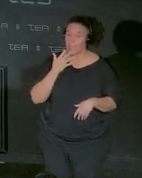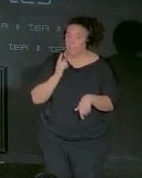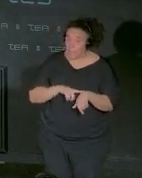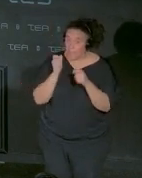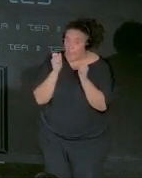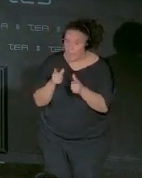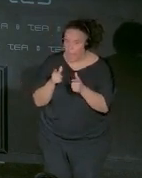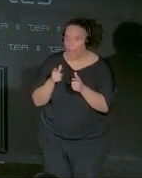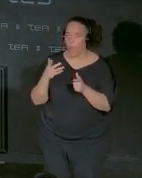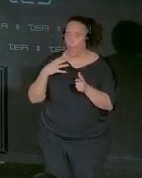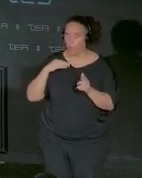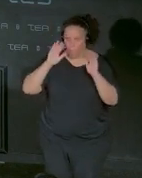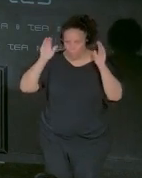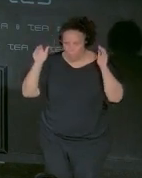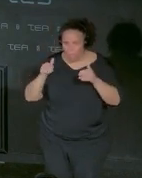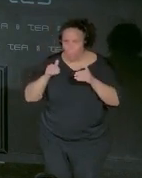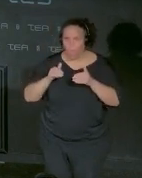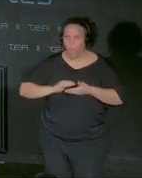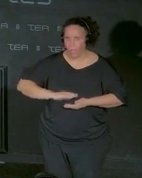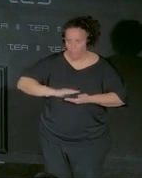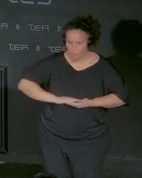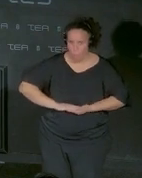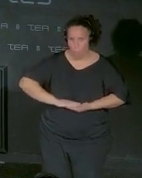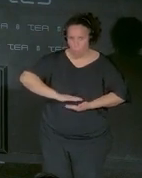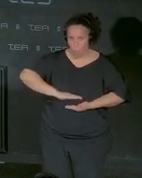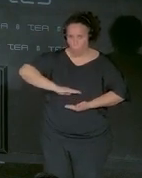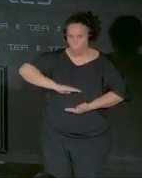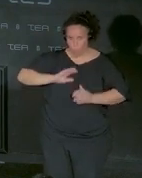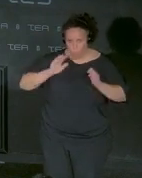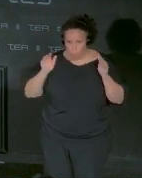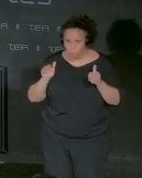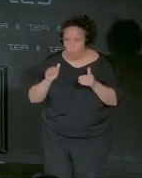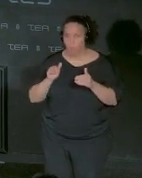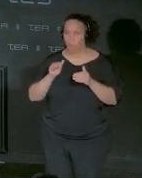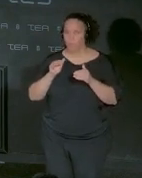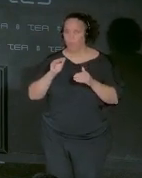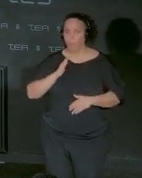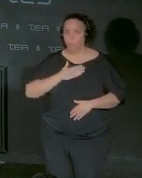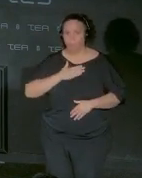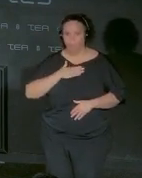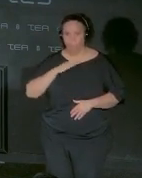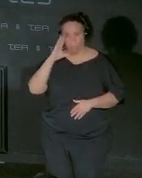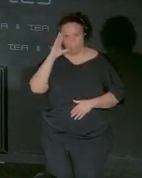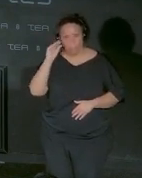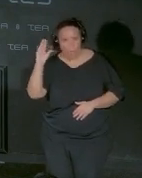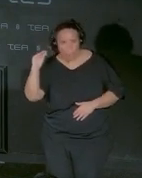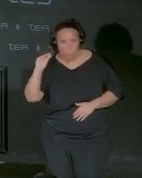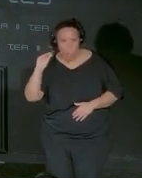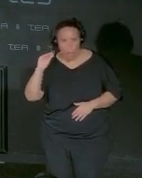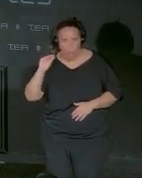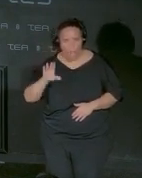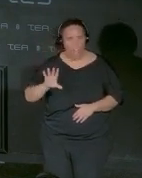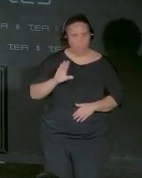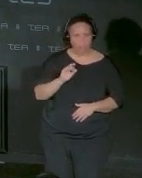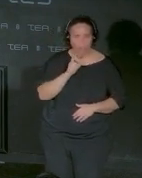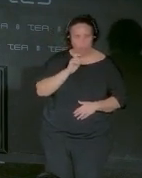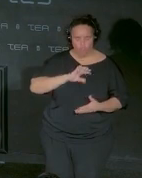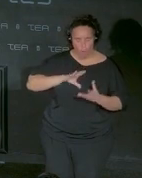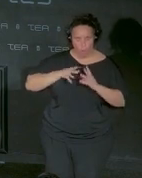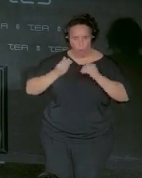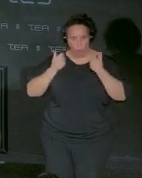is. So we need to free up more time in these studios for them to do their thing and not worry about having food on the table.